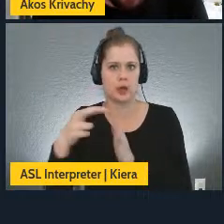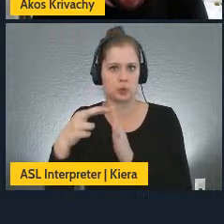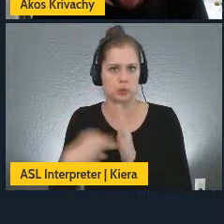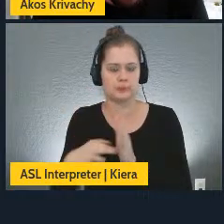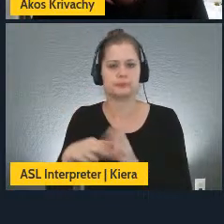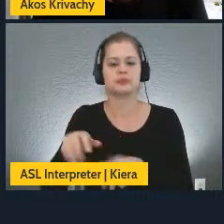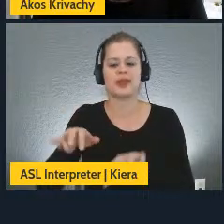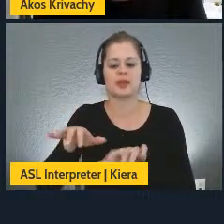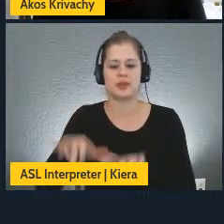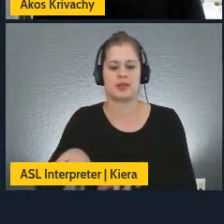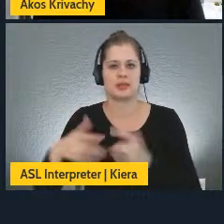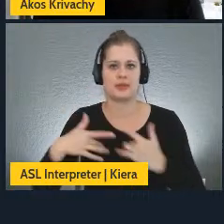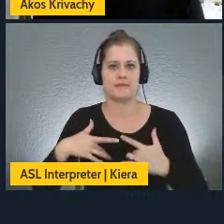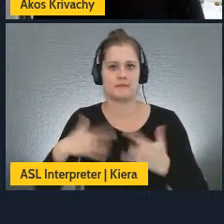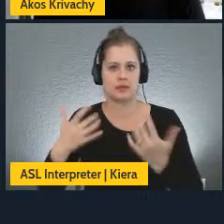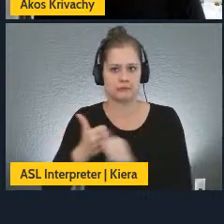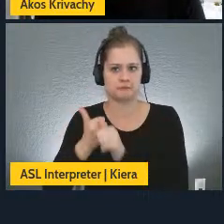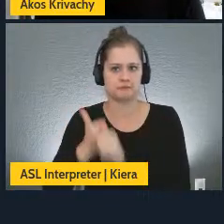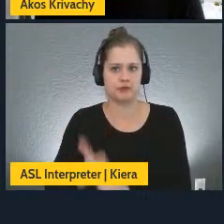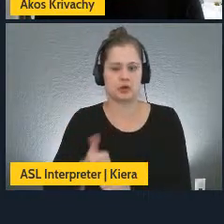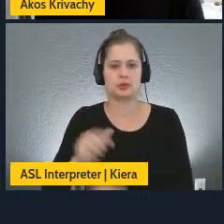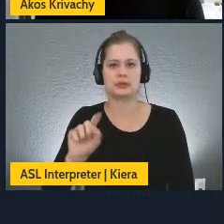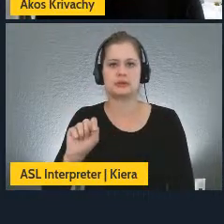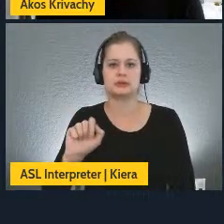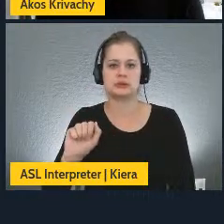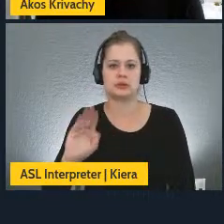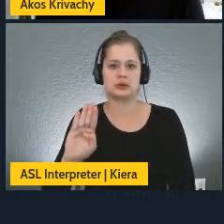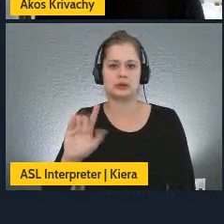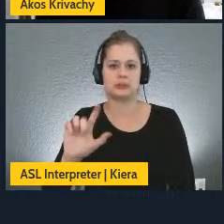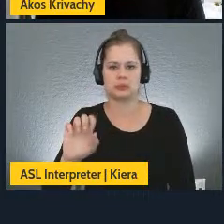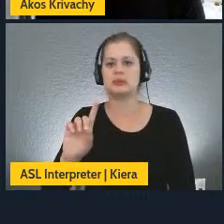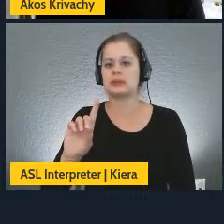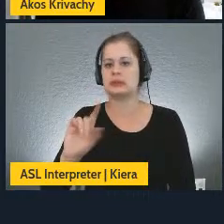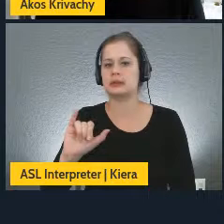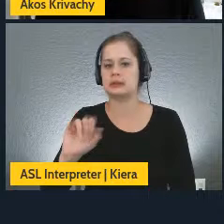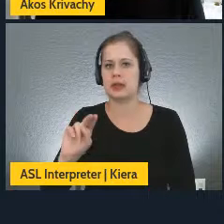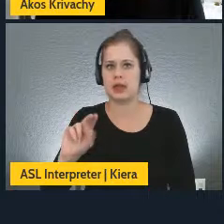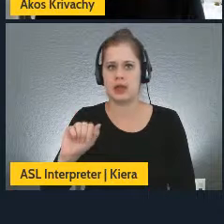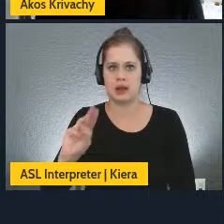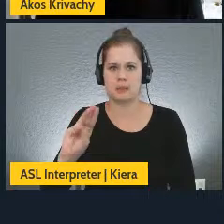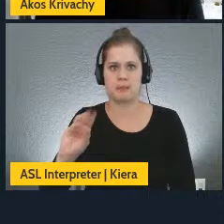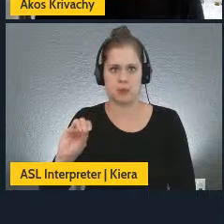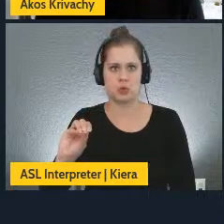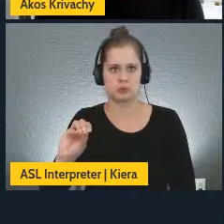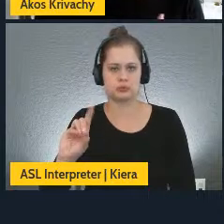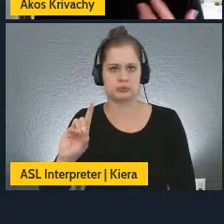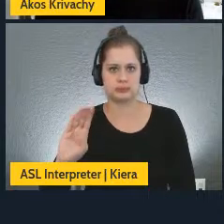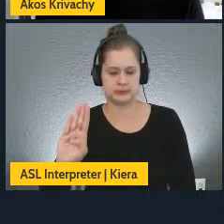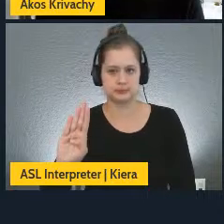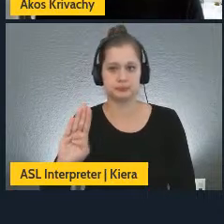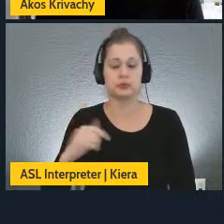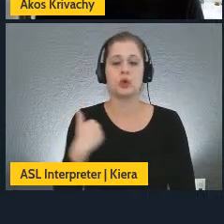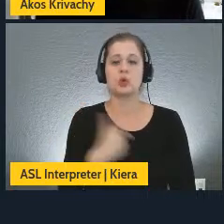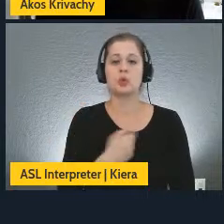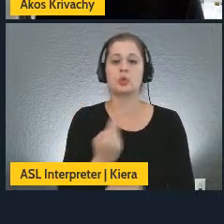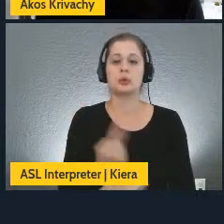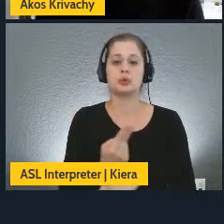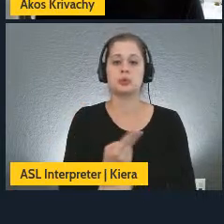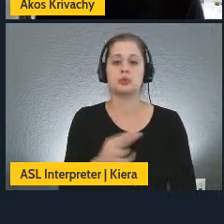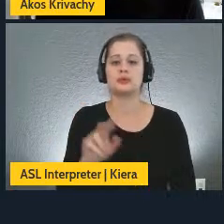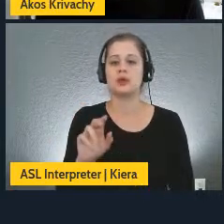table. So we use for the partition key of the DynamoDB, we use our tenant ID, which is workspace